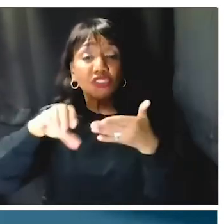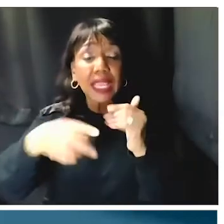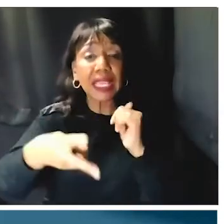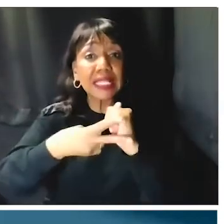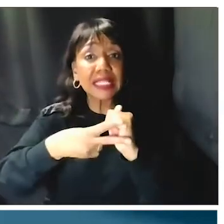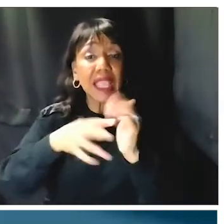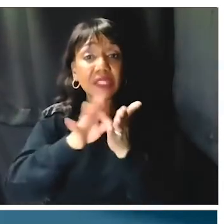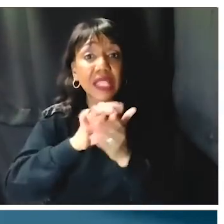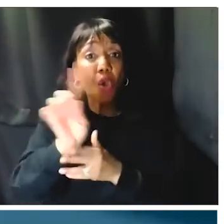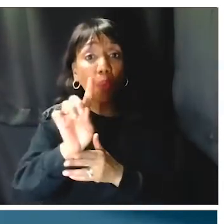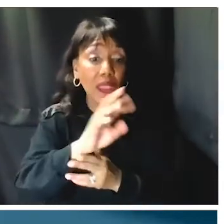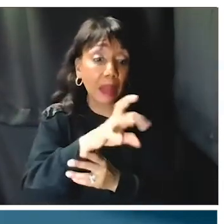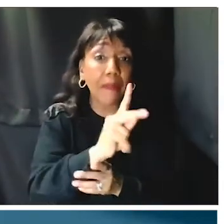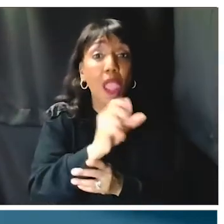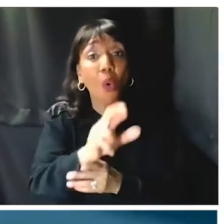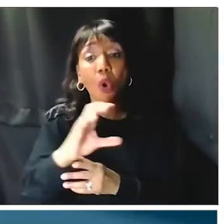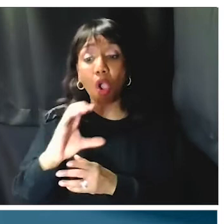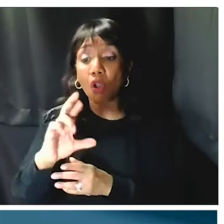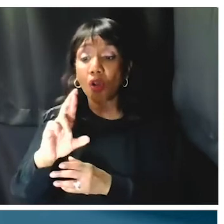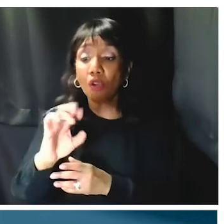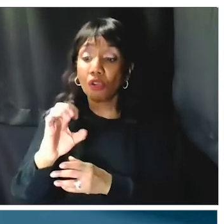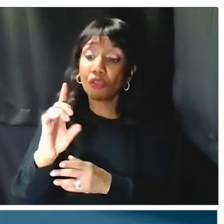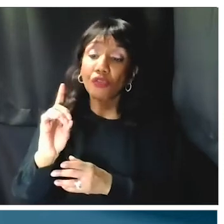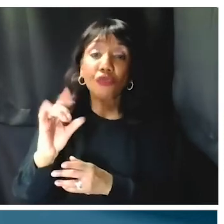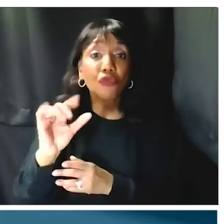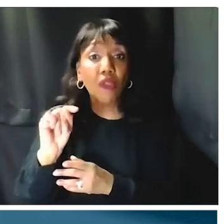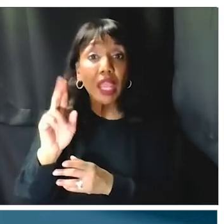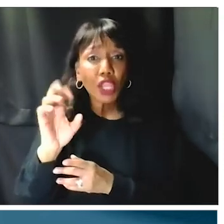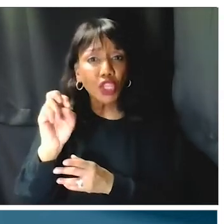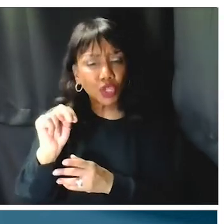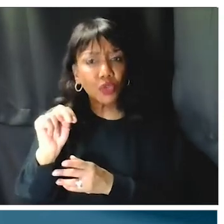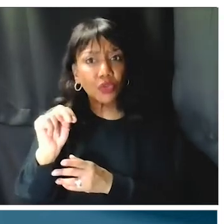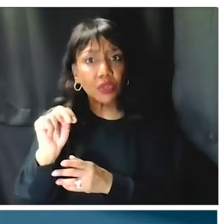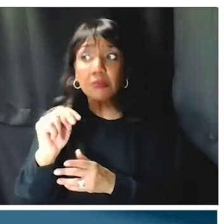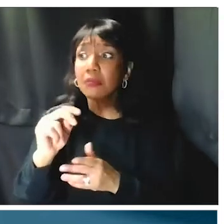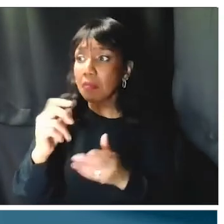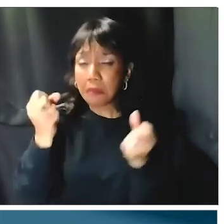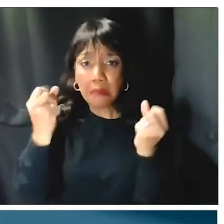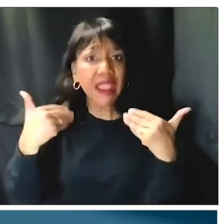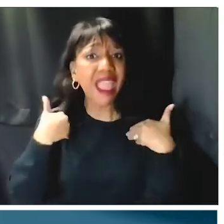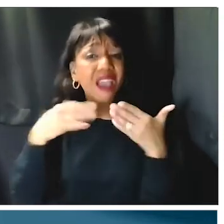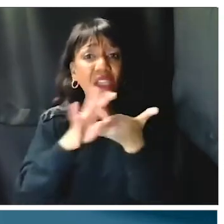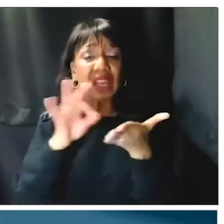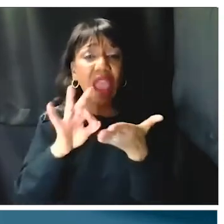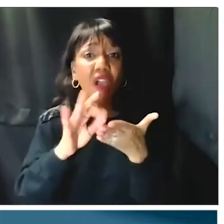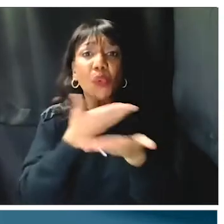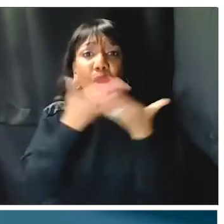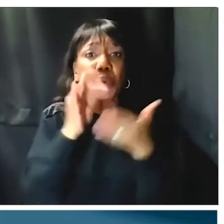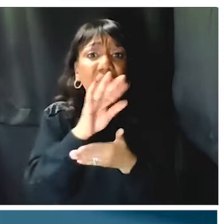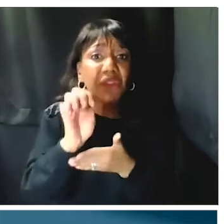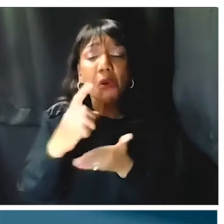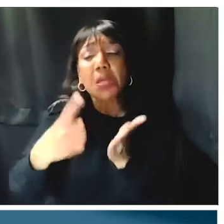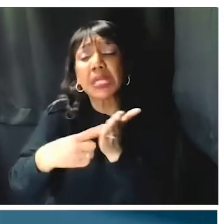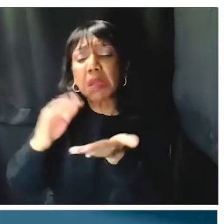savings account at a bank or a credit union, many of whom offer accounts for no fees or a small fee for each